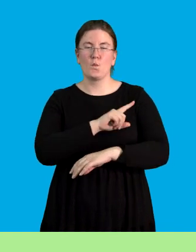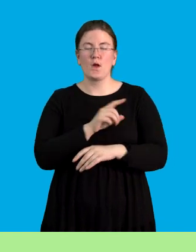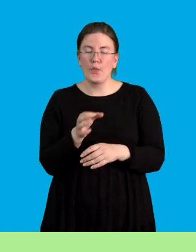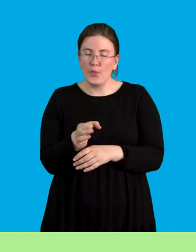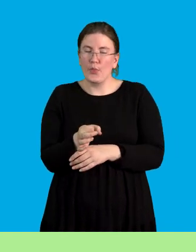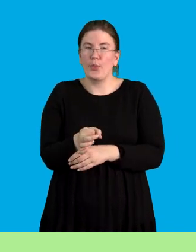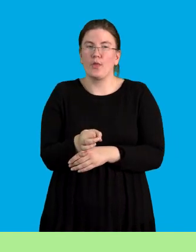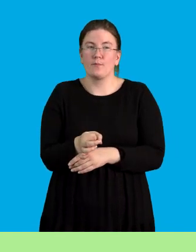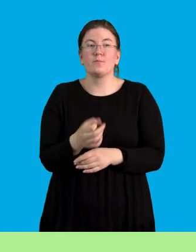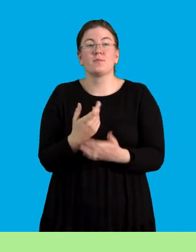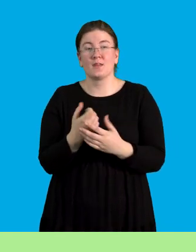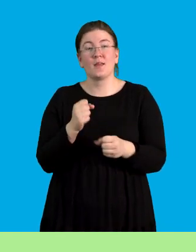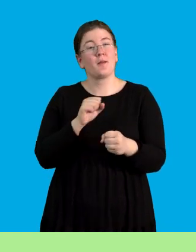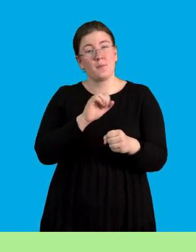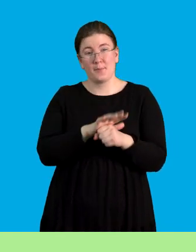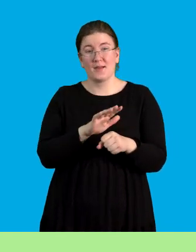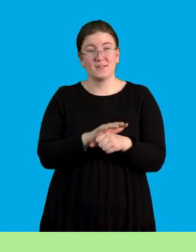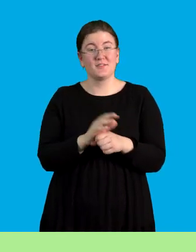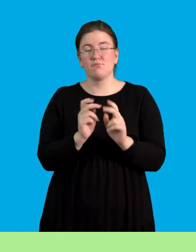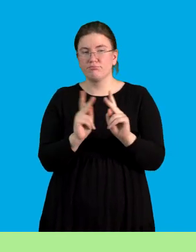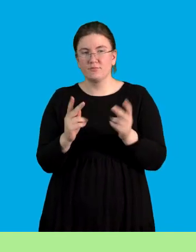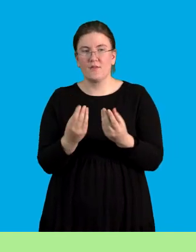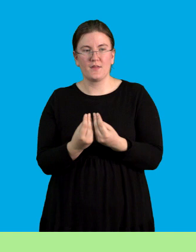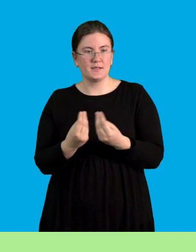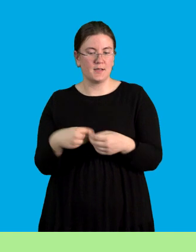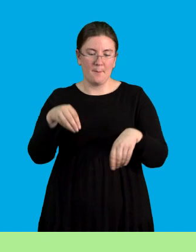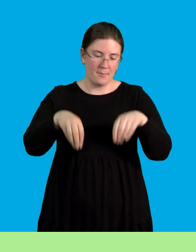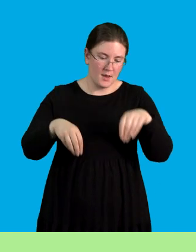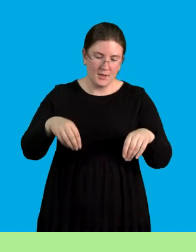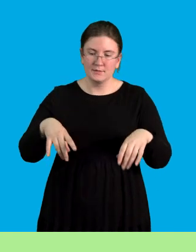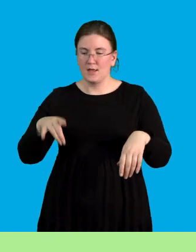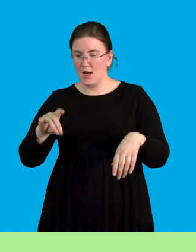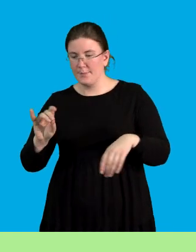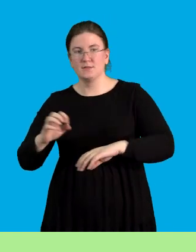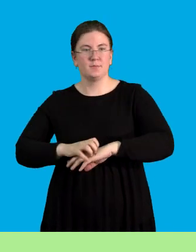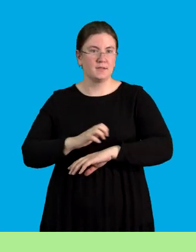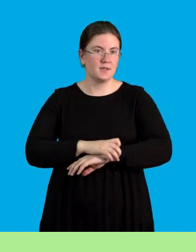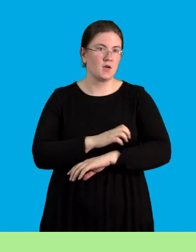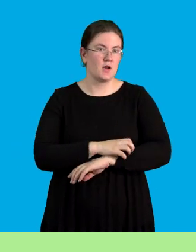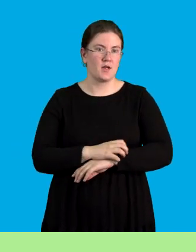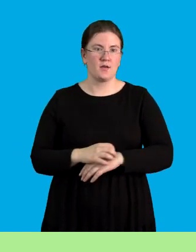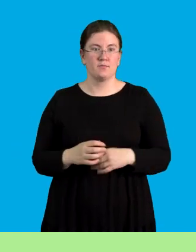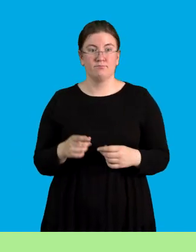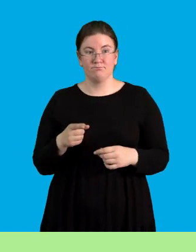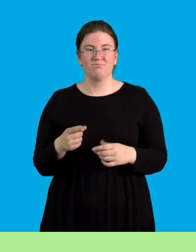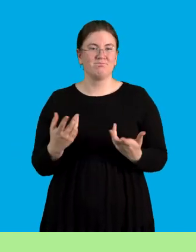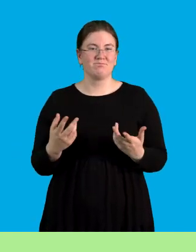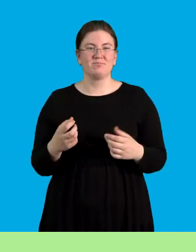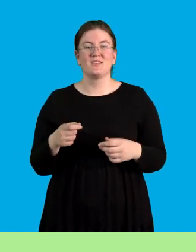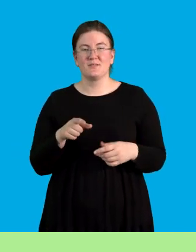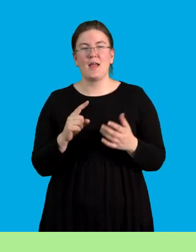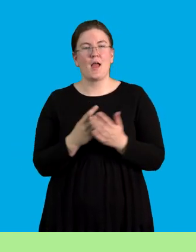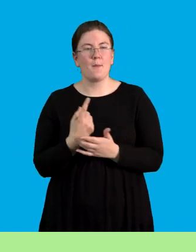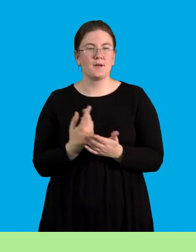such as plants, animals, and bacteria. And they cause diseases such as